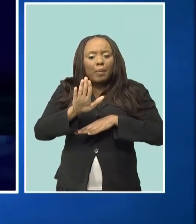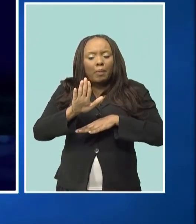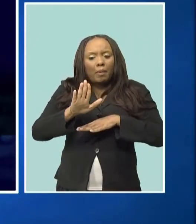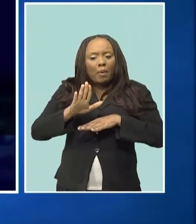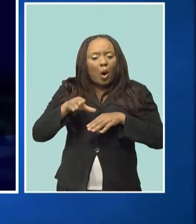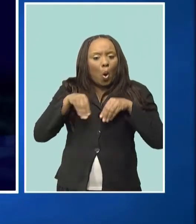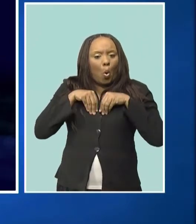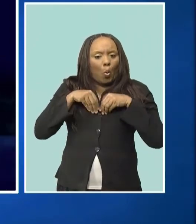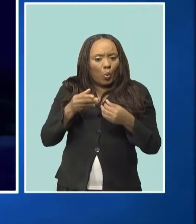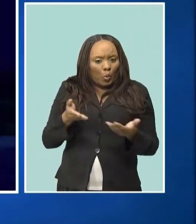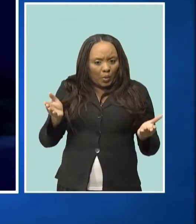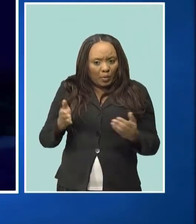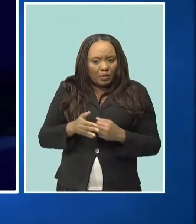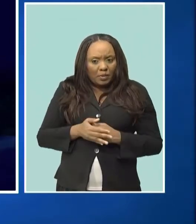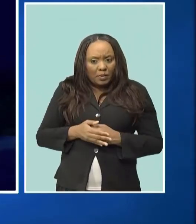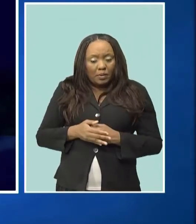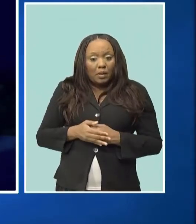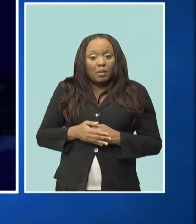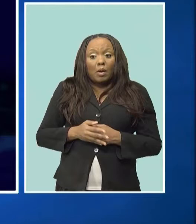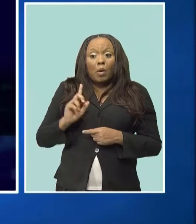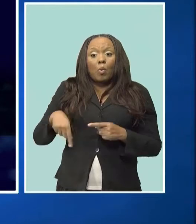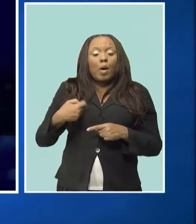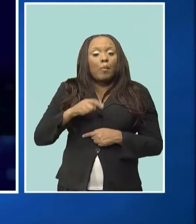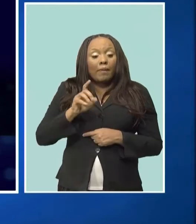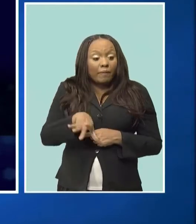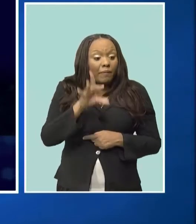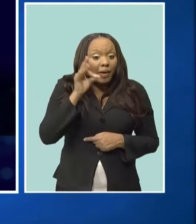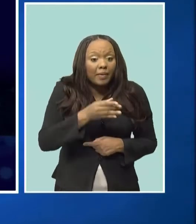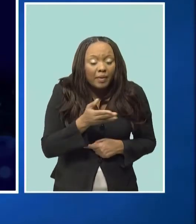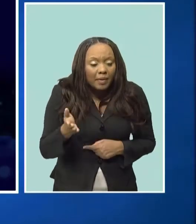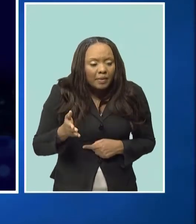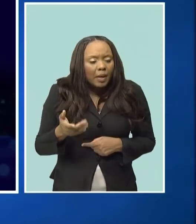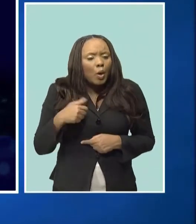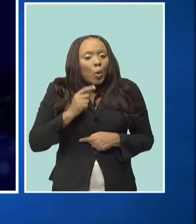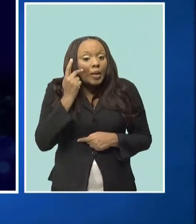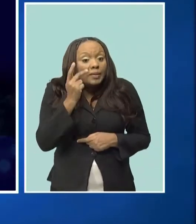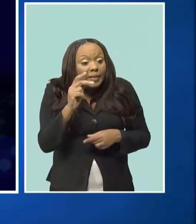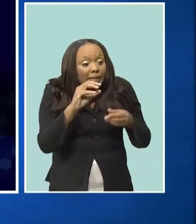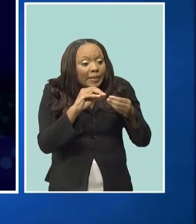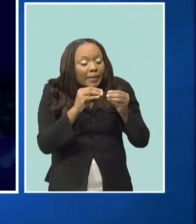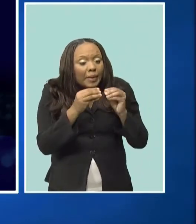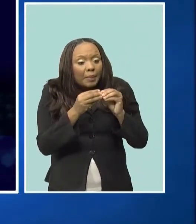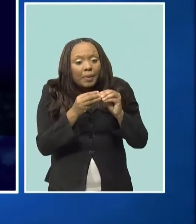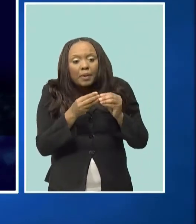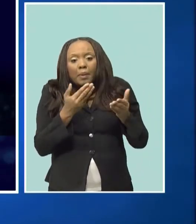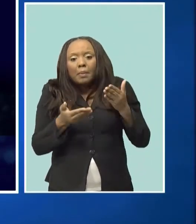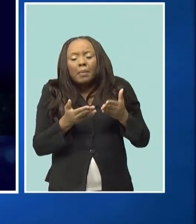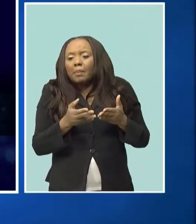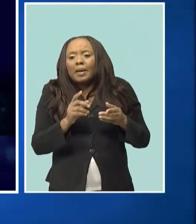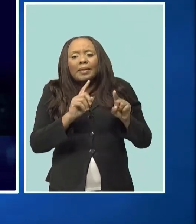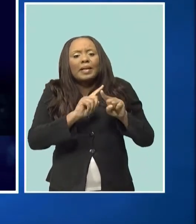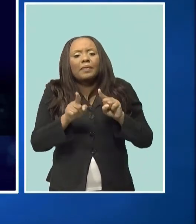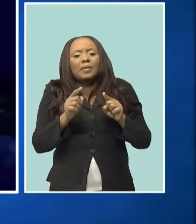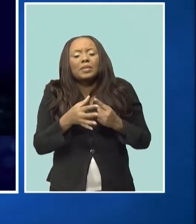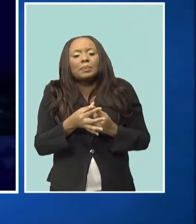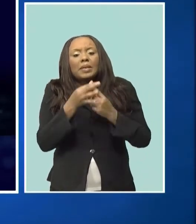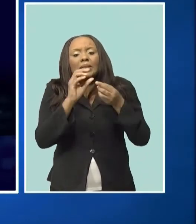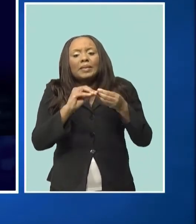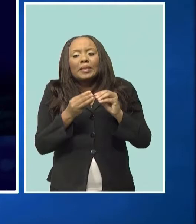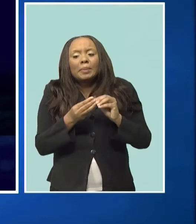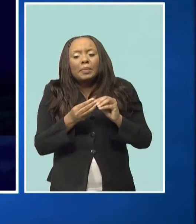numbers that we can go after this property. This has been plaguing us where homeowners and sometimes that